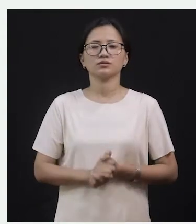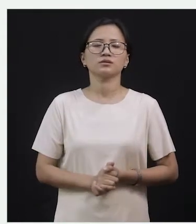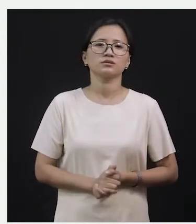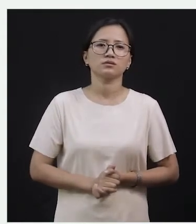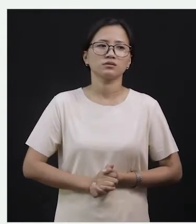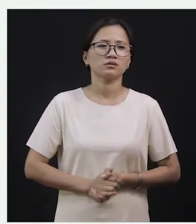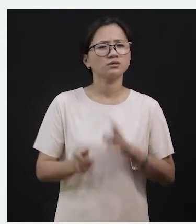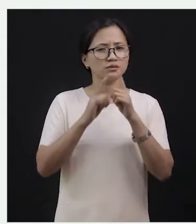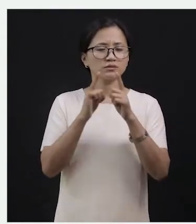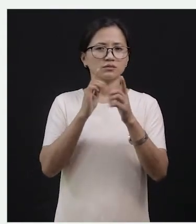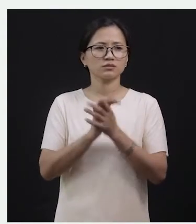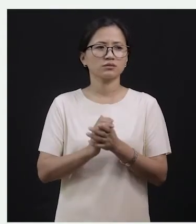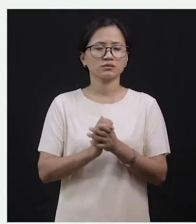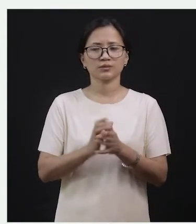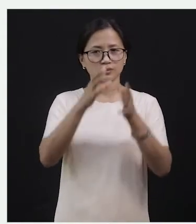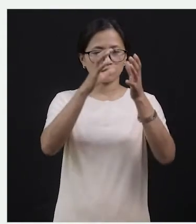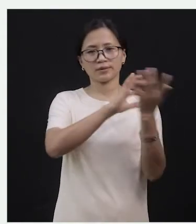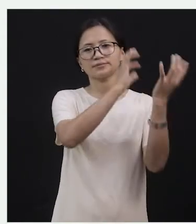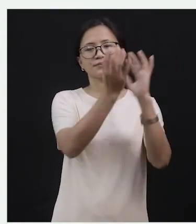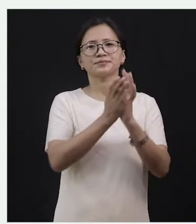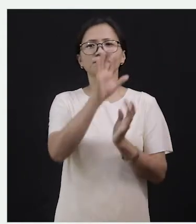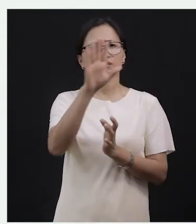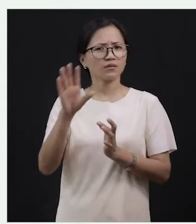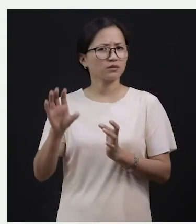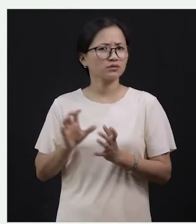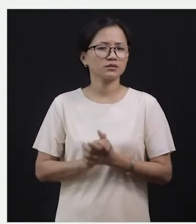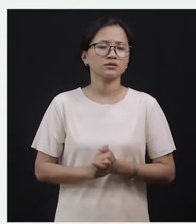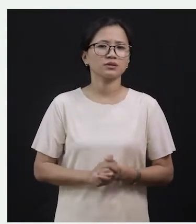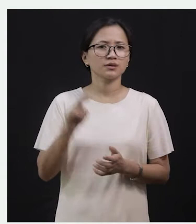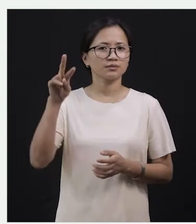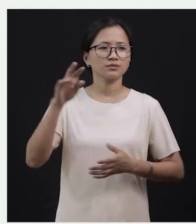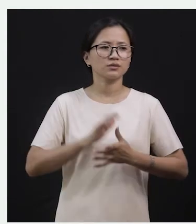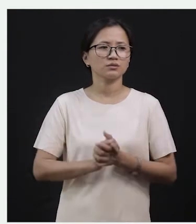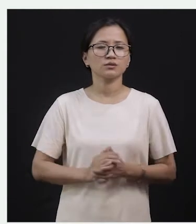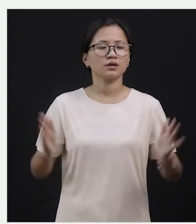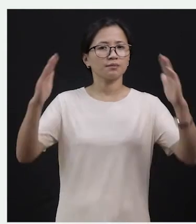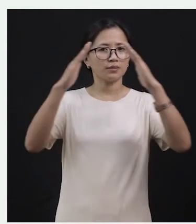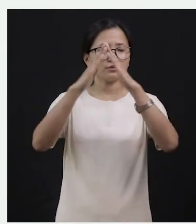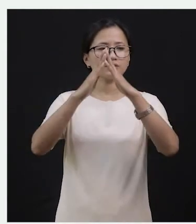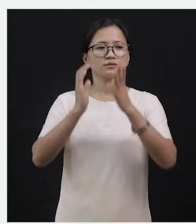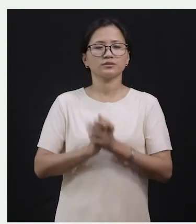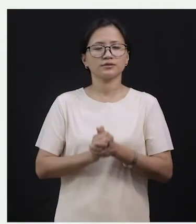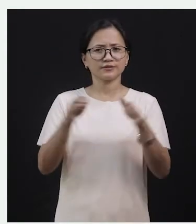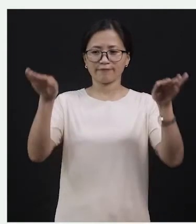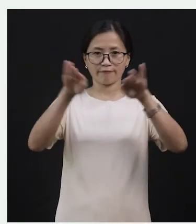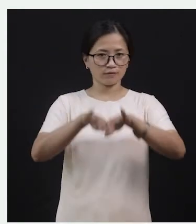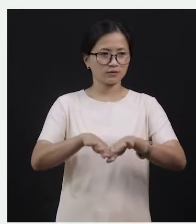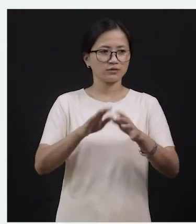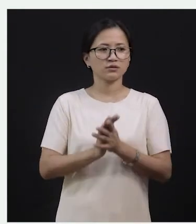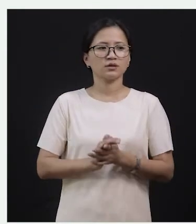Now, talking about continents, continents means all those mountains,